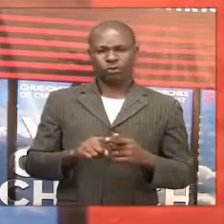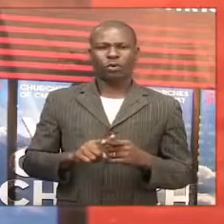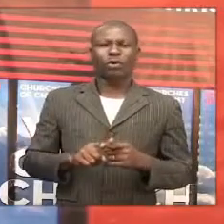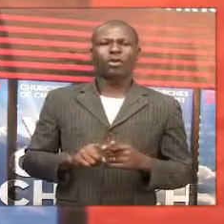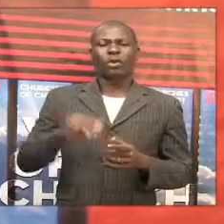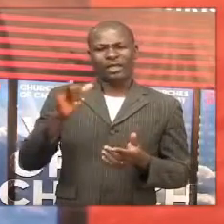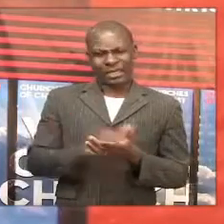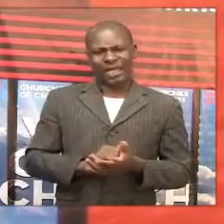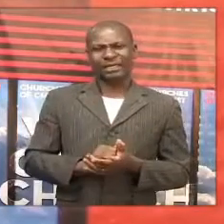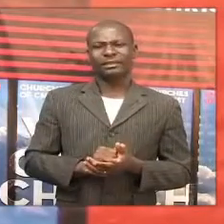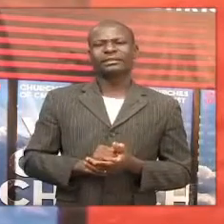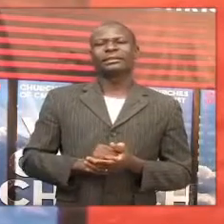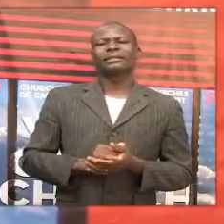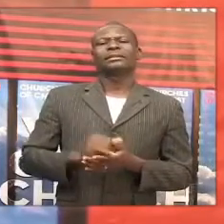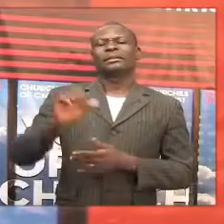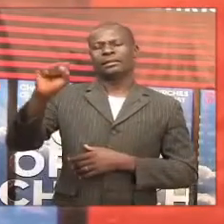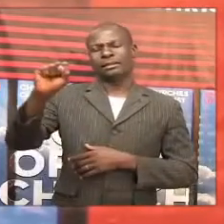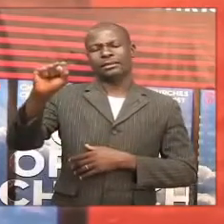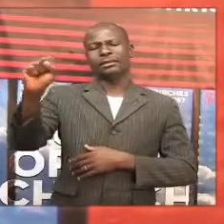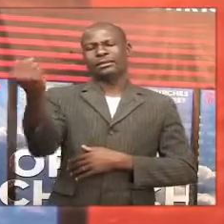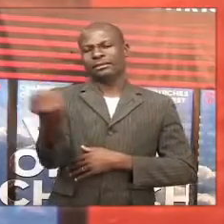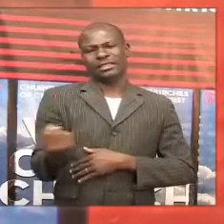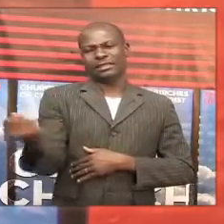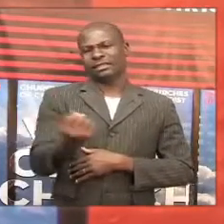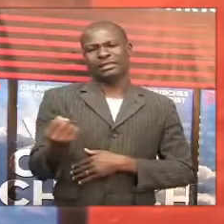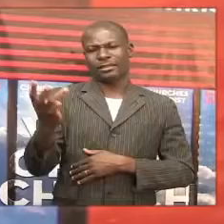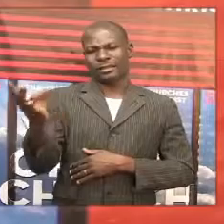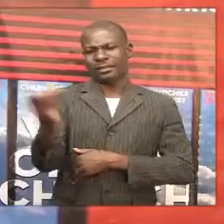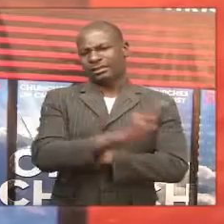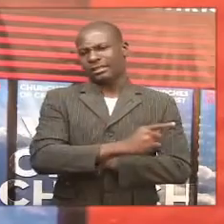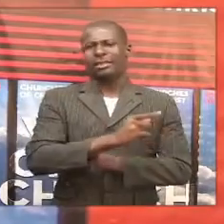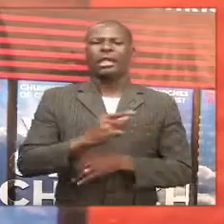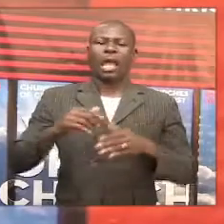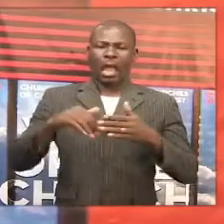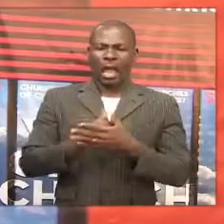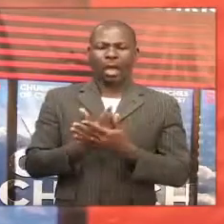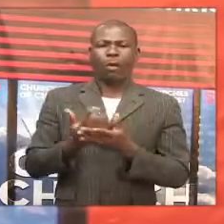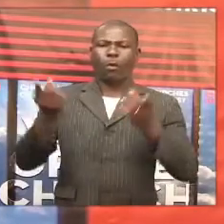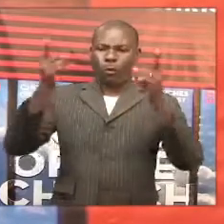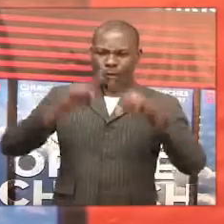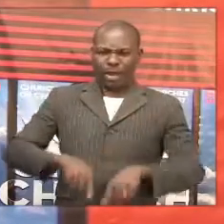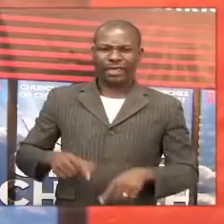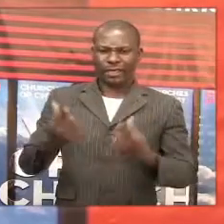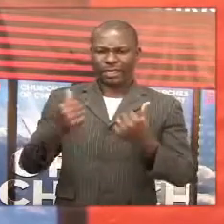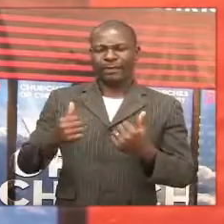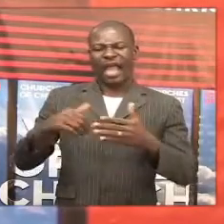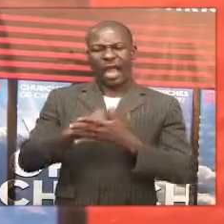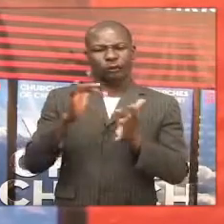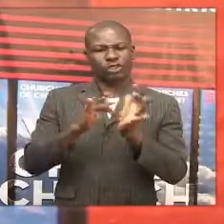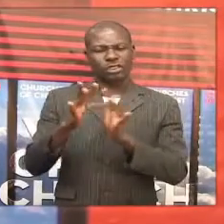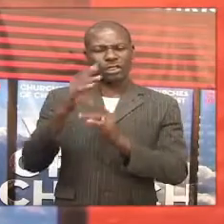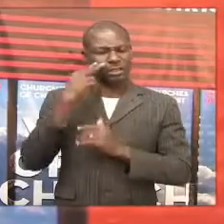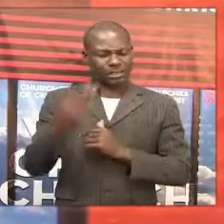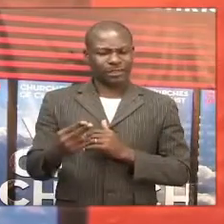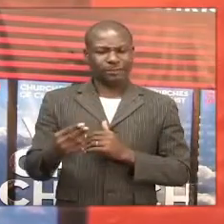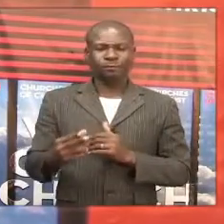homedano. Sadia na a tear, a wabriar de mire. A briar, right, used to crystal buyer, said to whom homeda si fire.